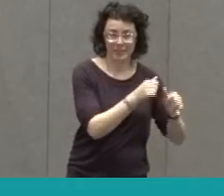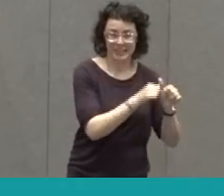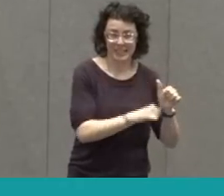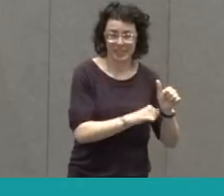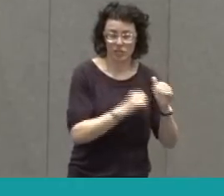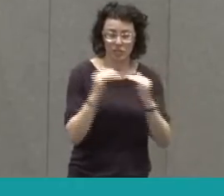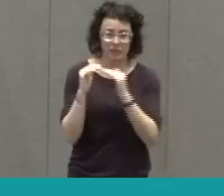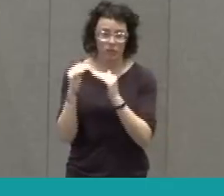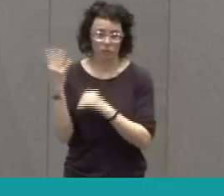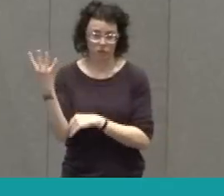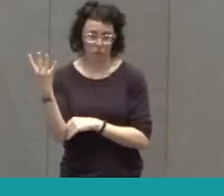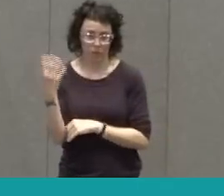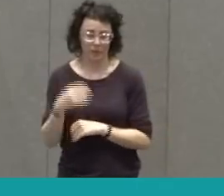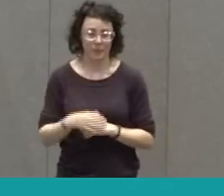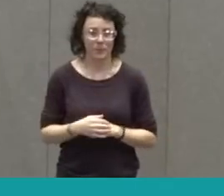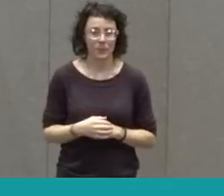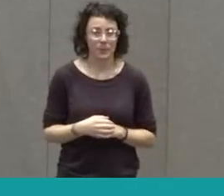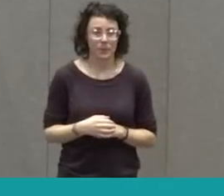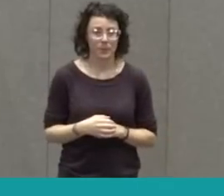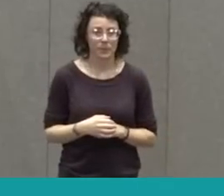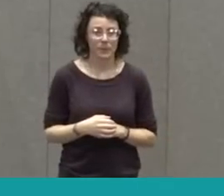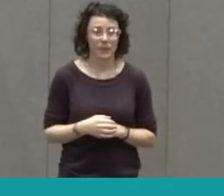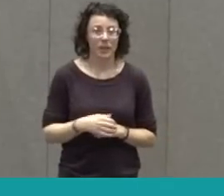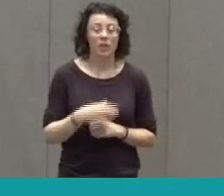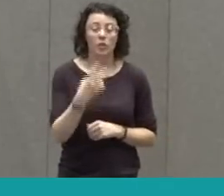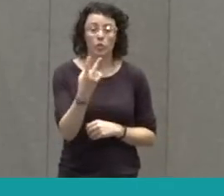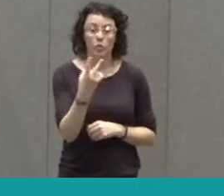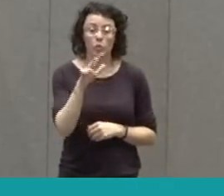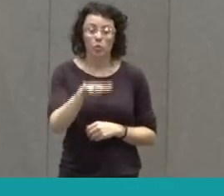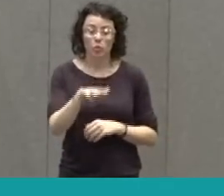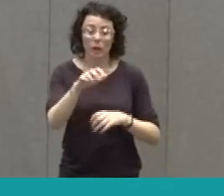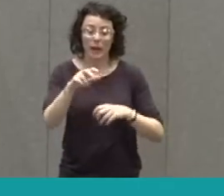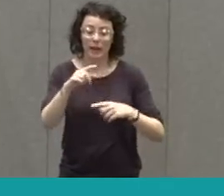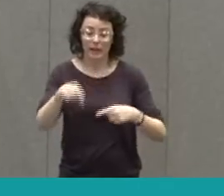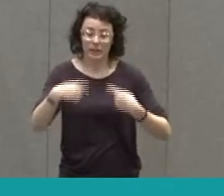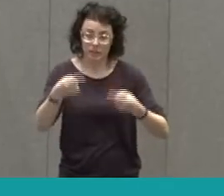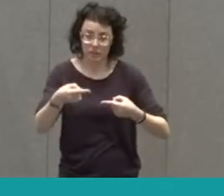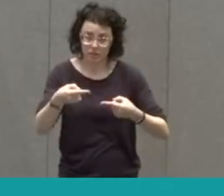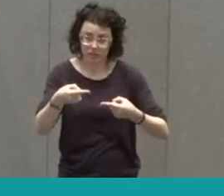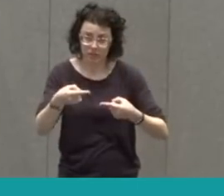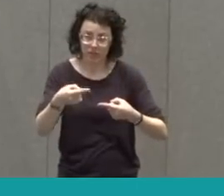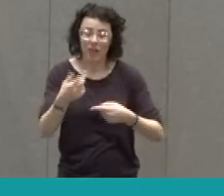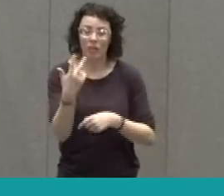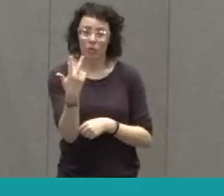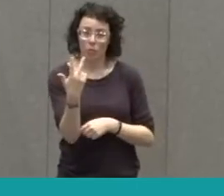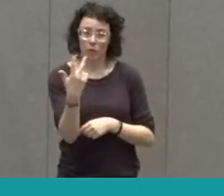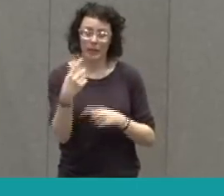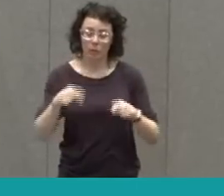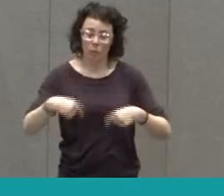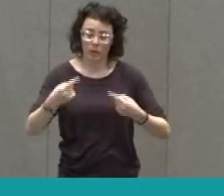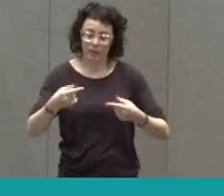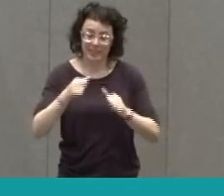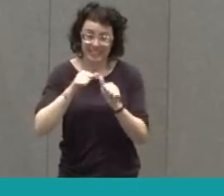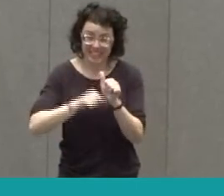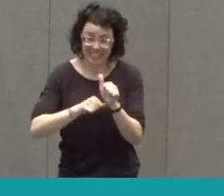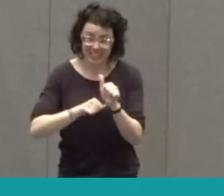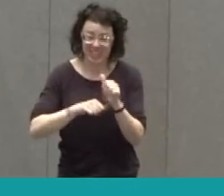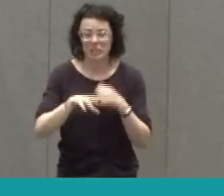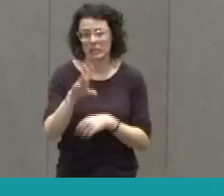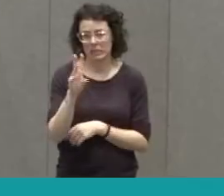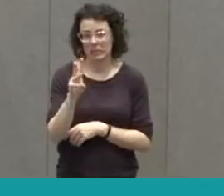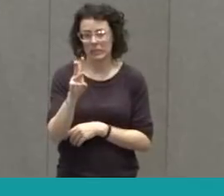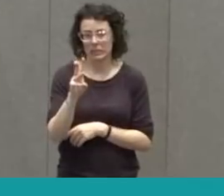tricycles and with 3 wheels each is 6. So 4 and 6, add them together is 10.